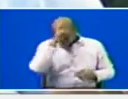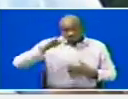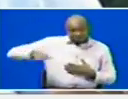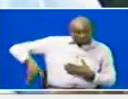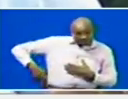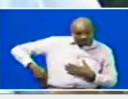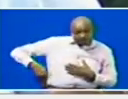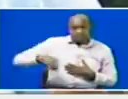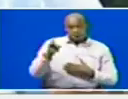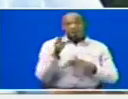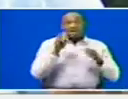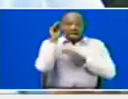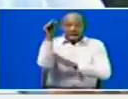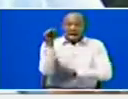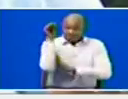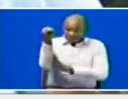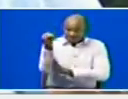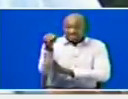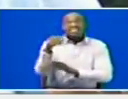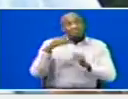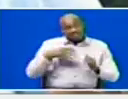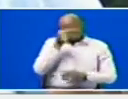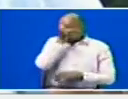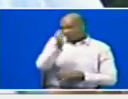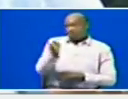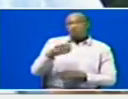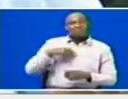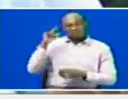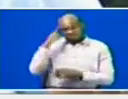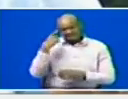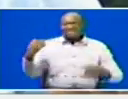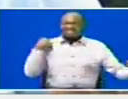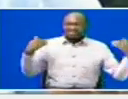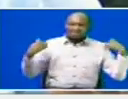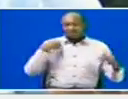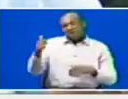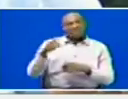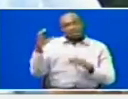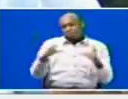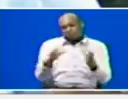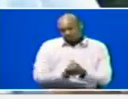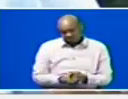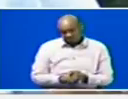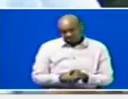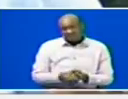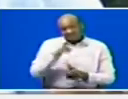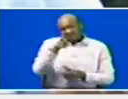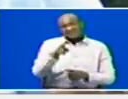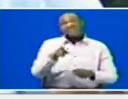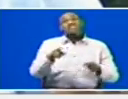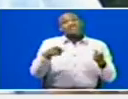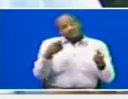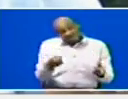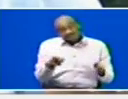sheep or camel, taken for granted and viewed as a nuisance by other communities, the equivalent of a